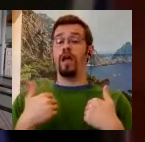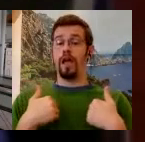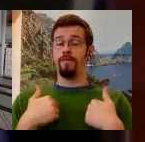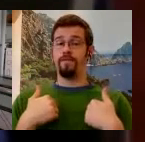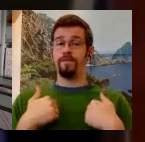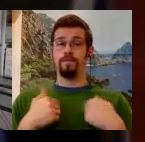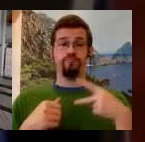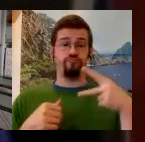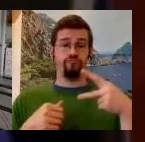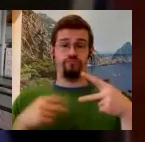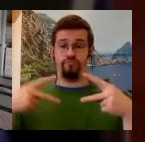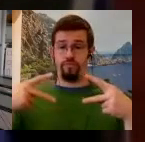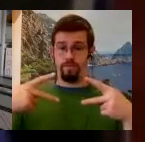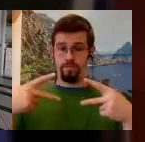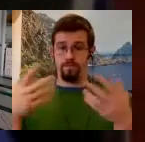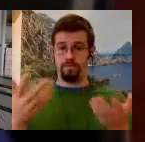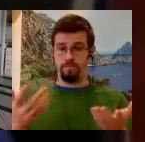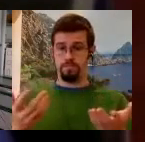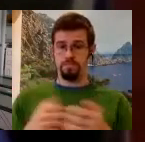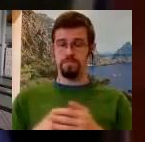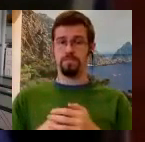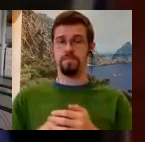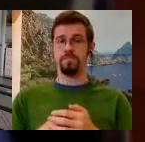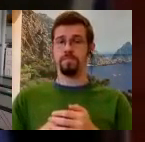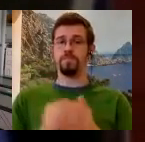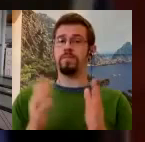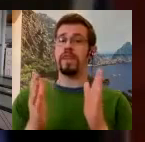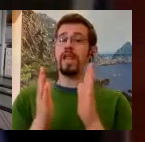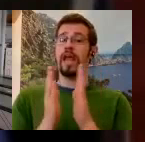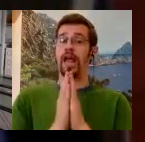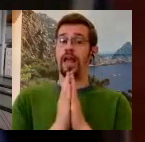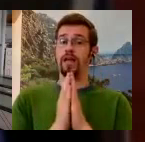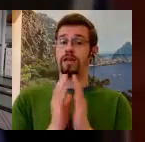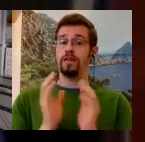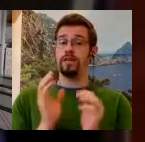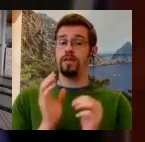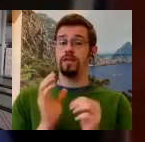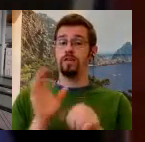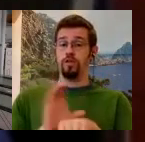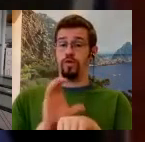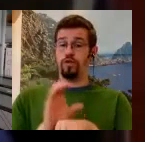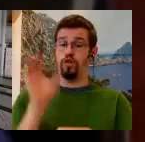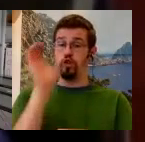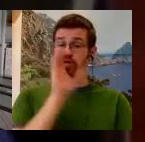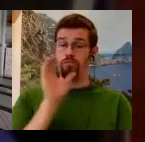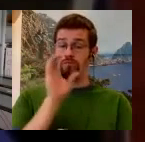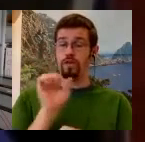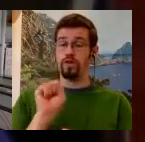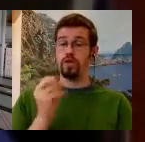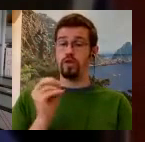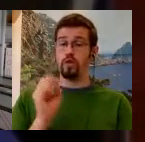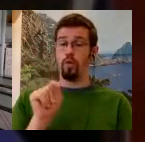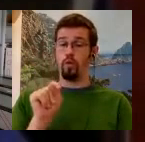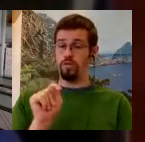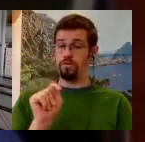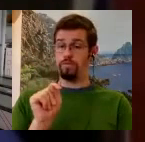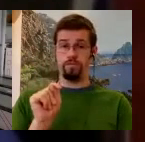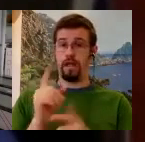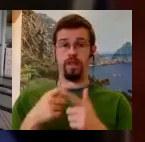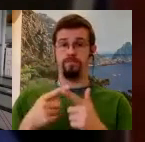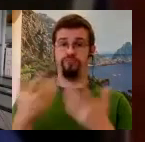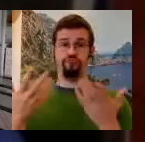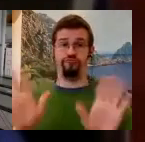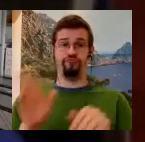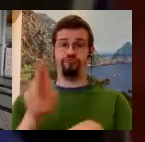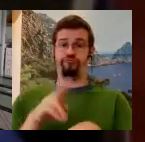You just ask the computer to sort these by natural numbers, and they automatically sort. The